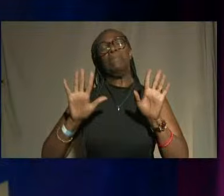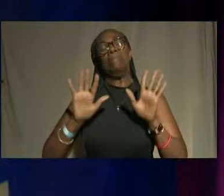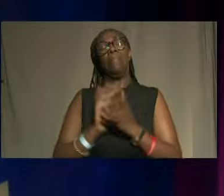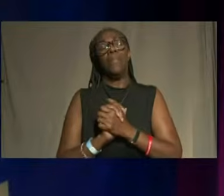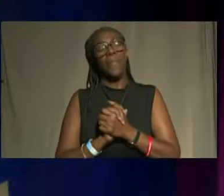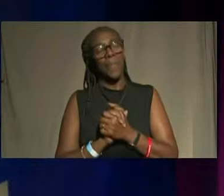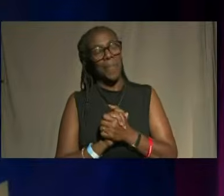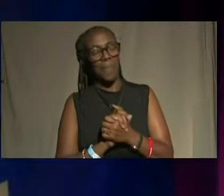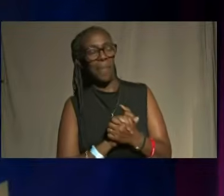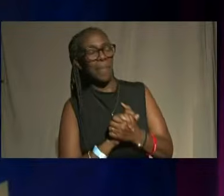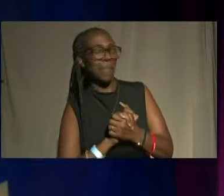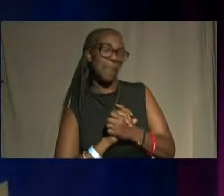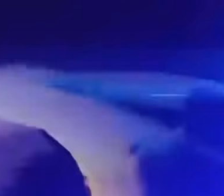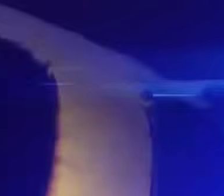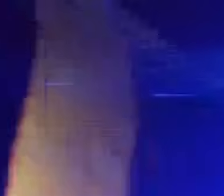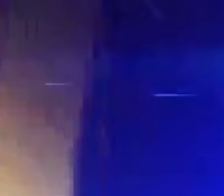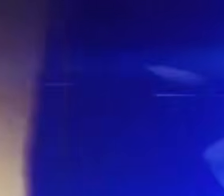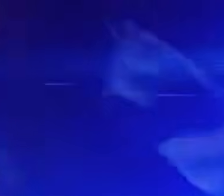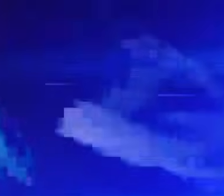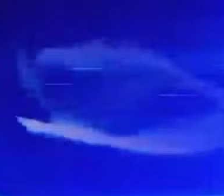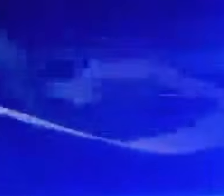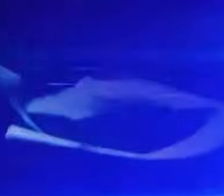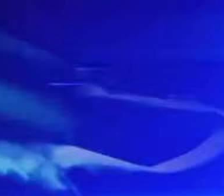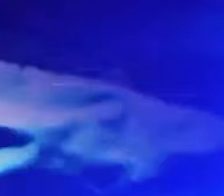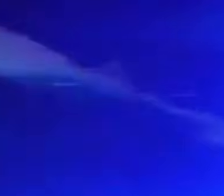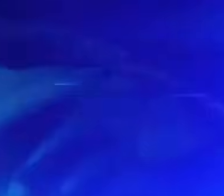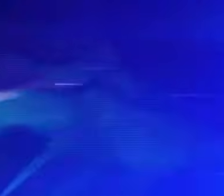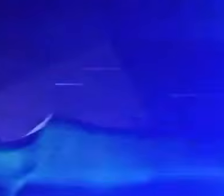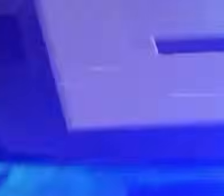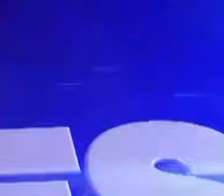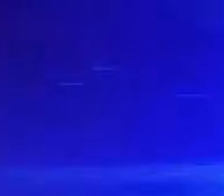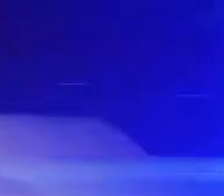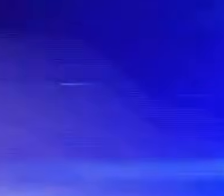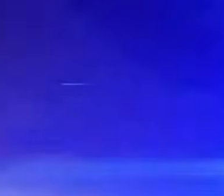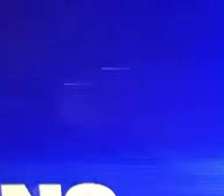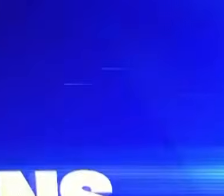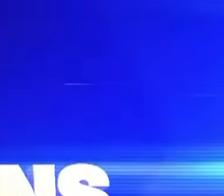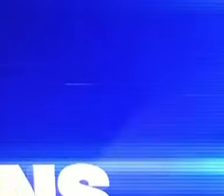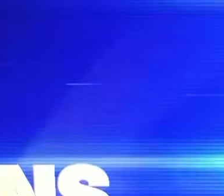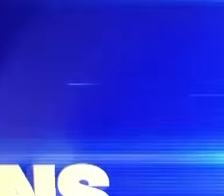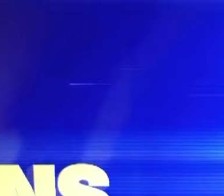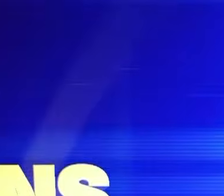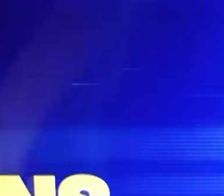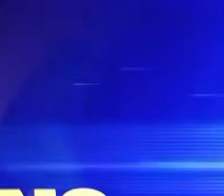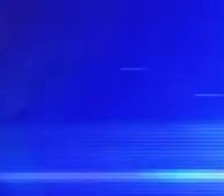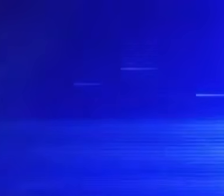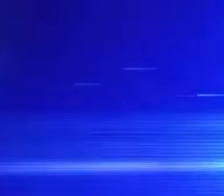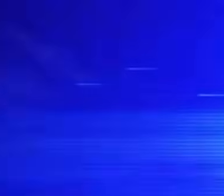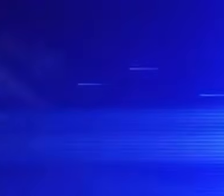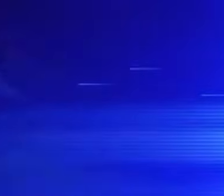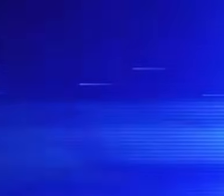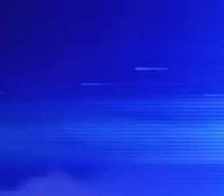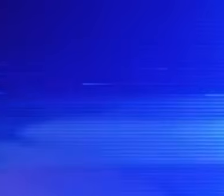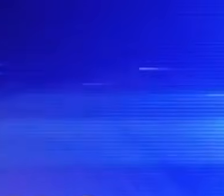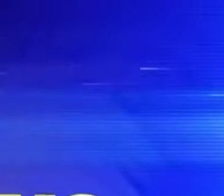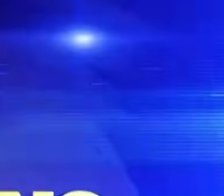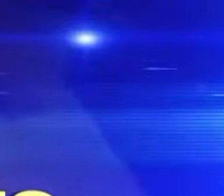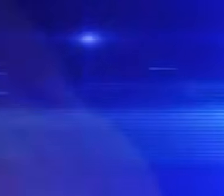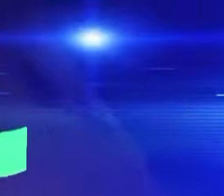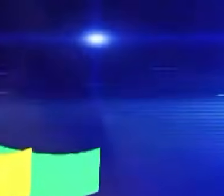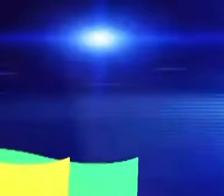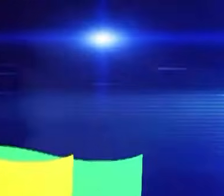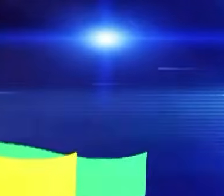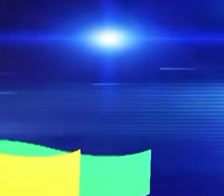you to stay tuned. The general elections debates are presented by the Jamaica Debate